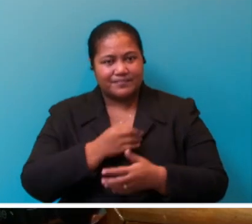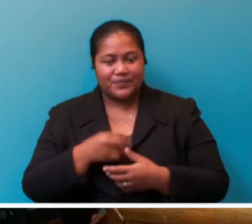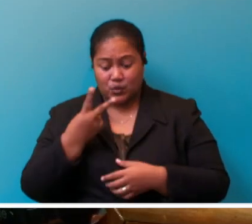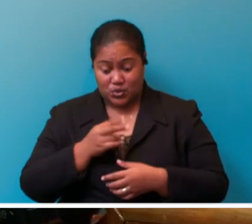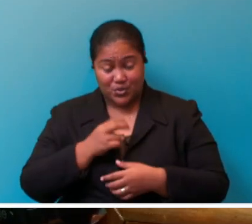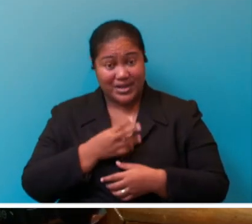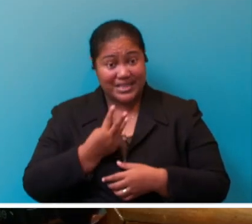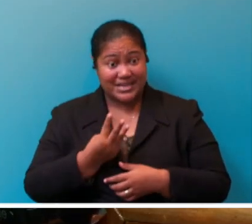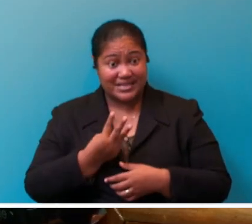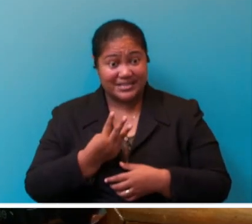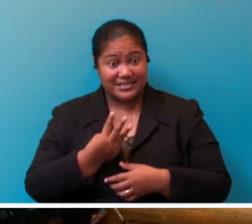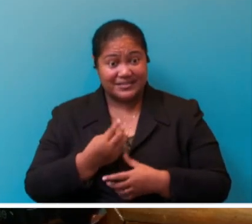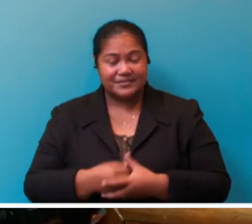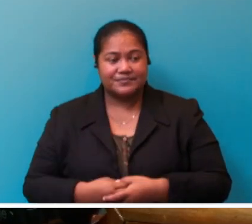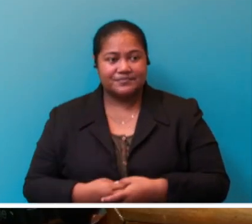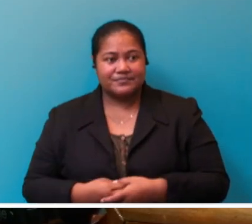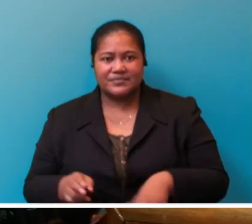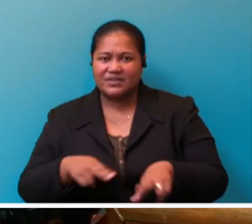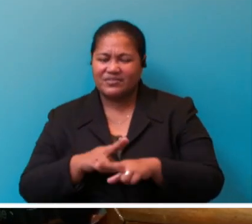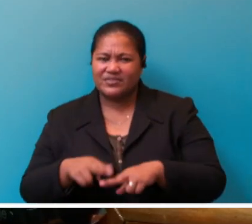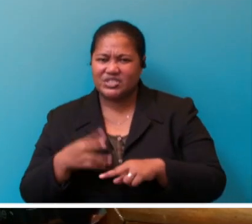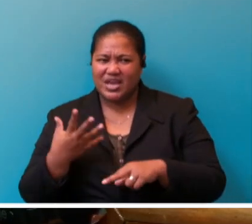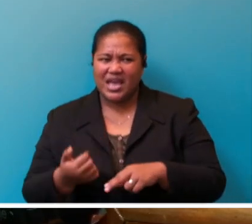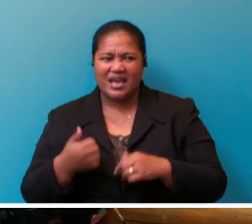2023, Fiji welcomed some